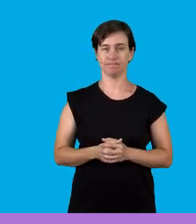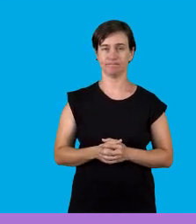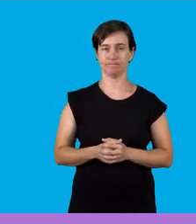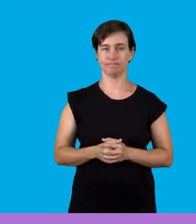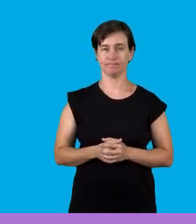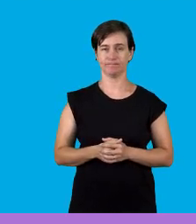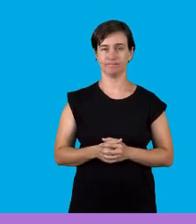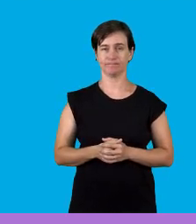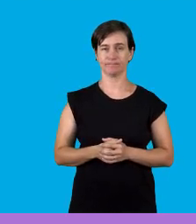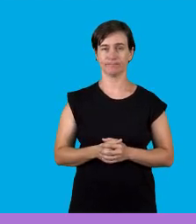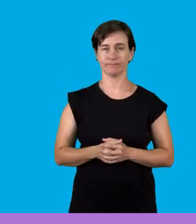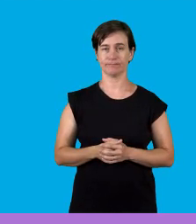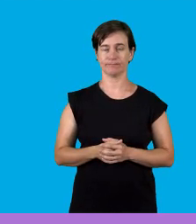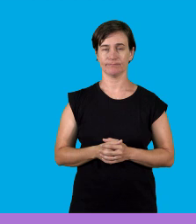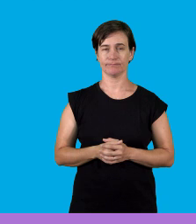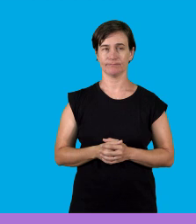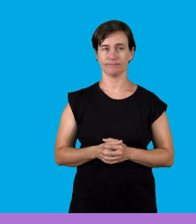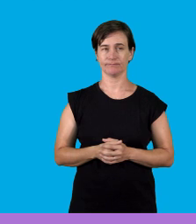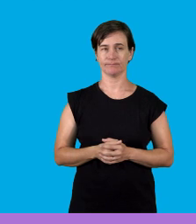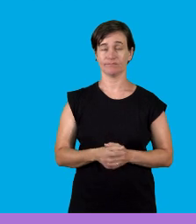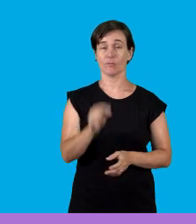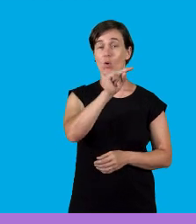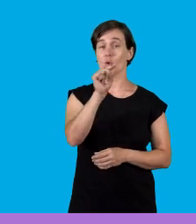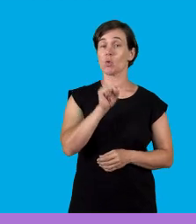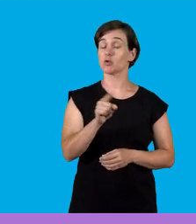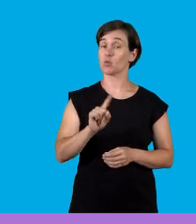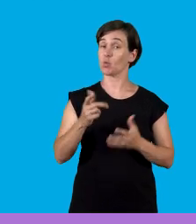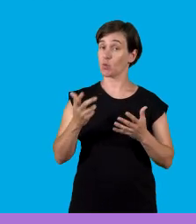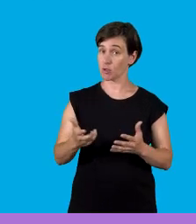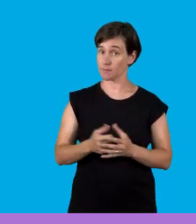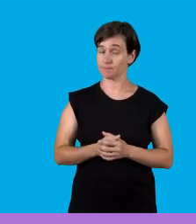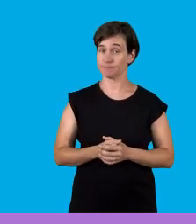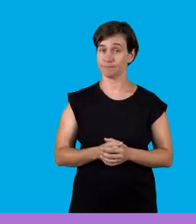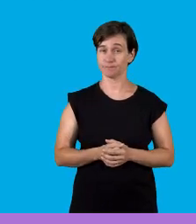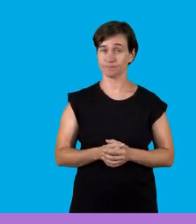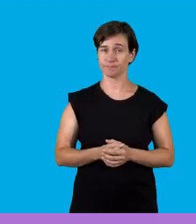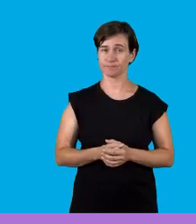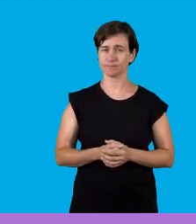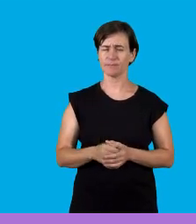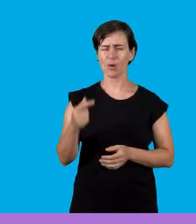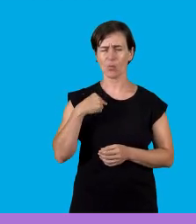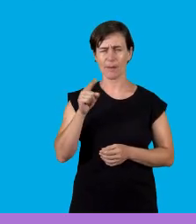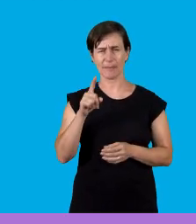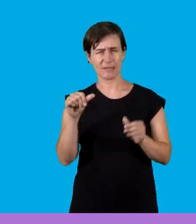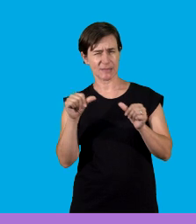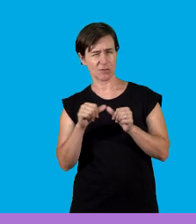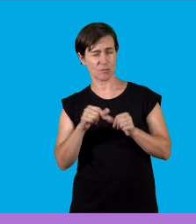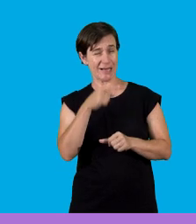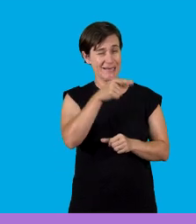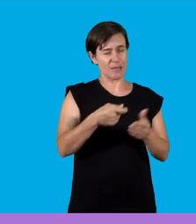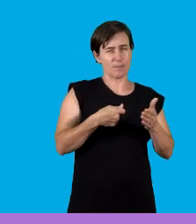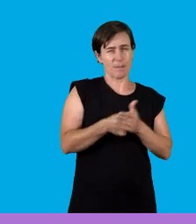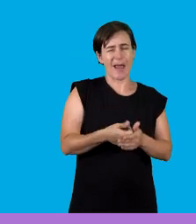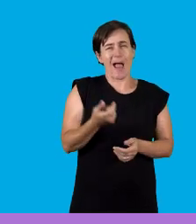So let's quickly see. So now, here's the question at hand given to us. Remember, we need to find now how